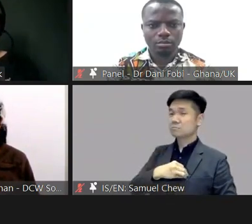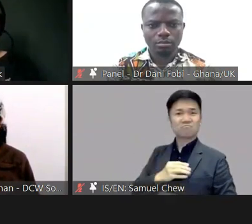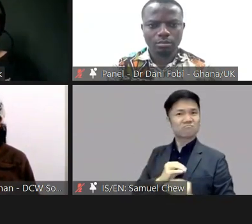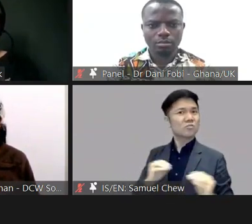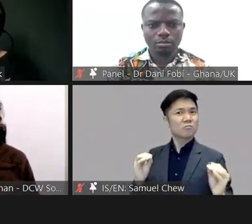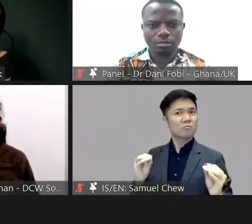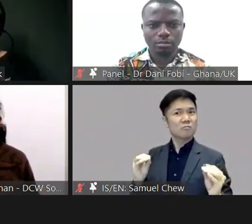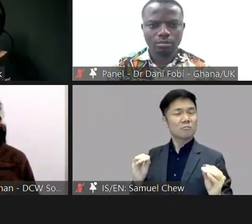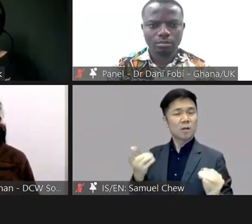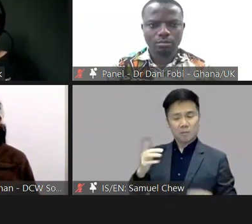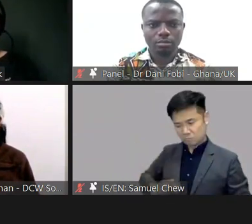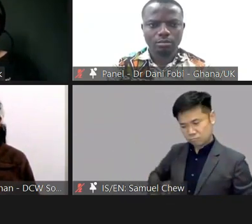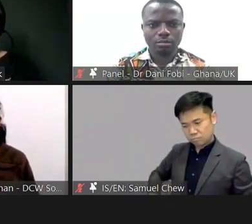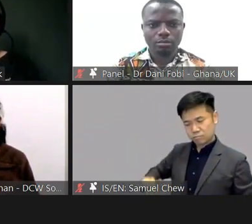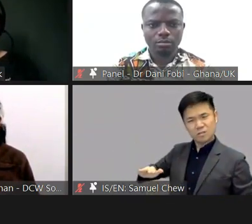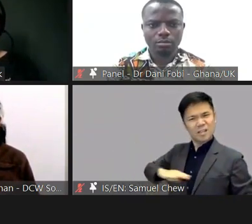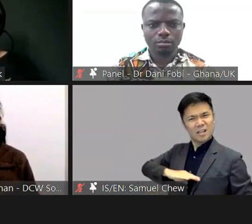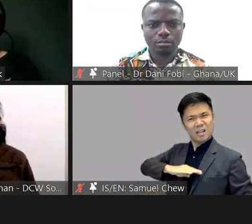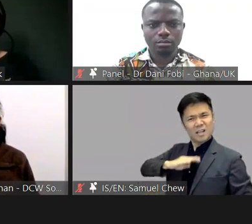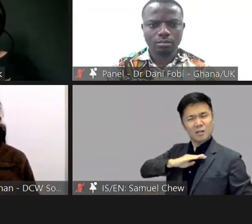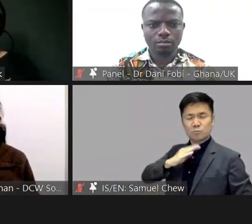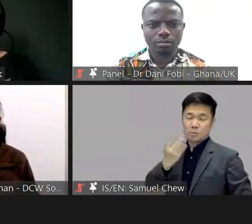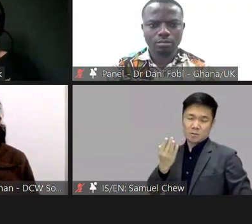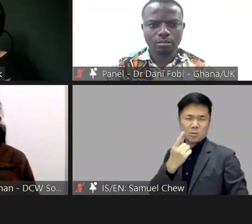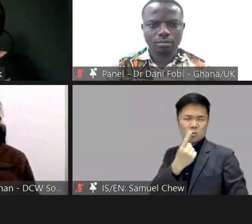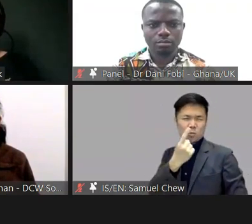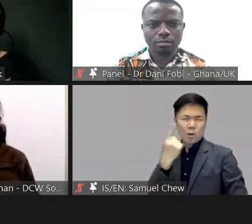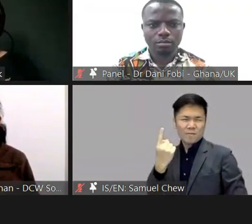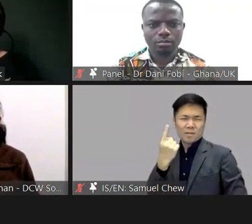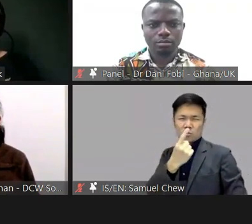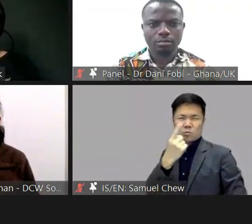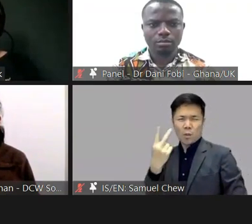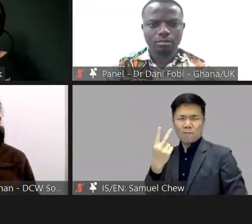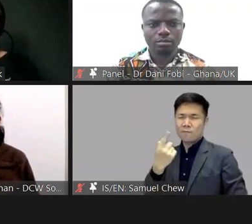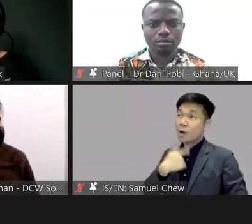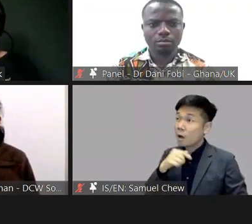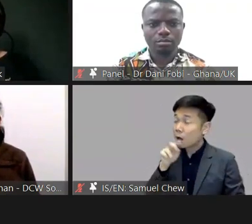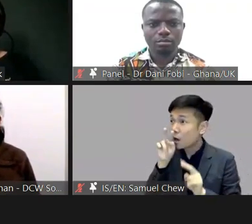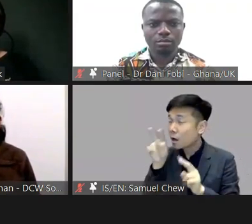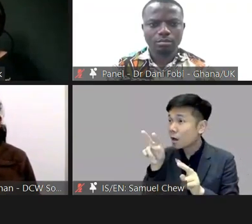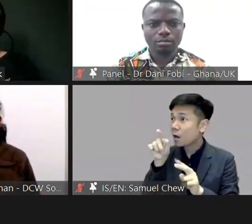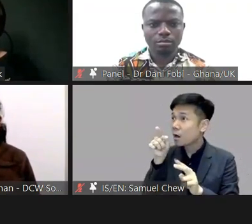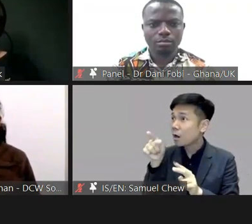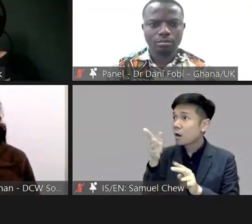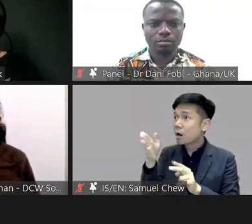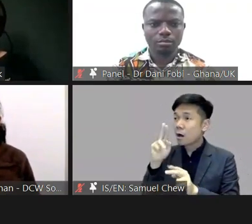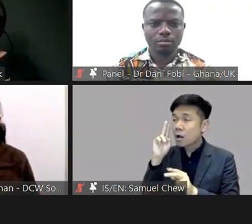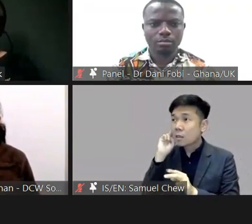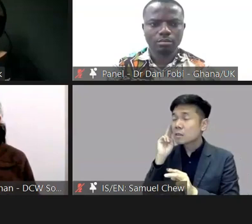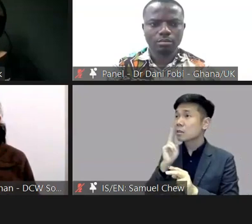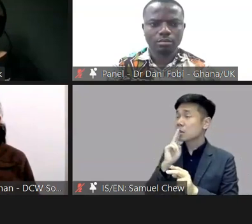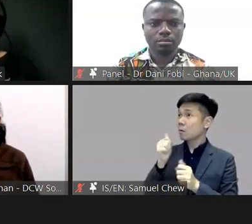models who spoke with confidence, and that's when I got inspiration and gave education my